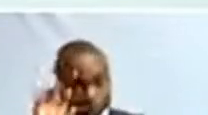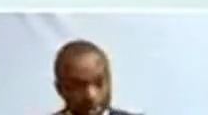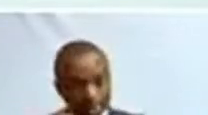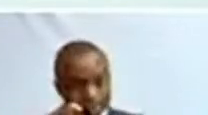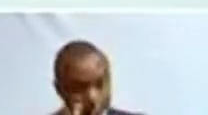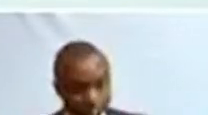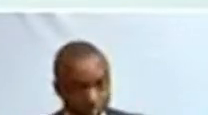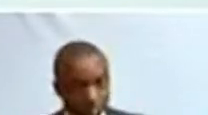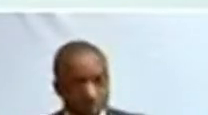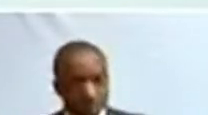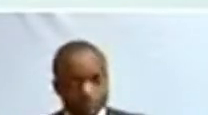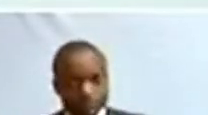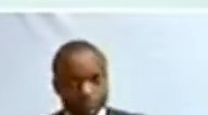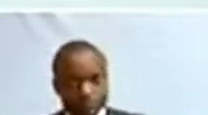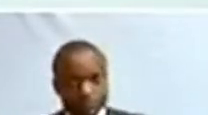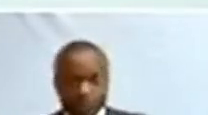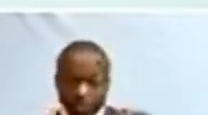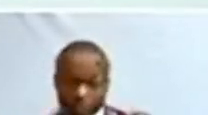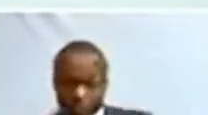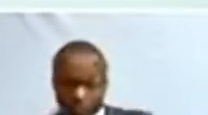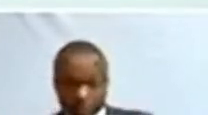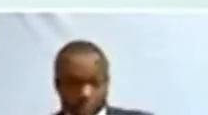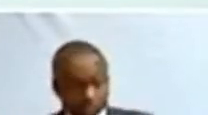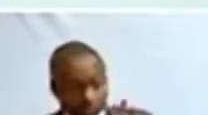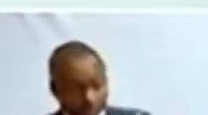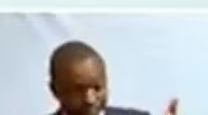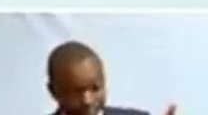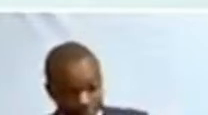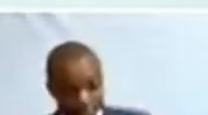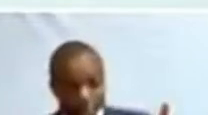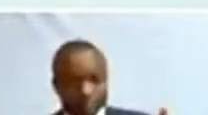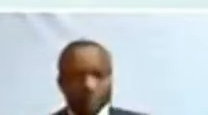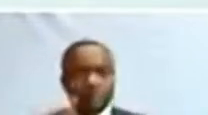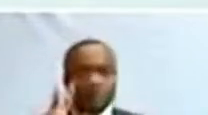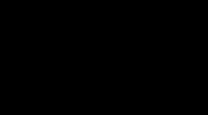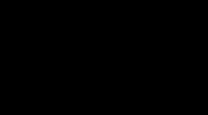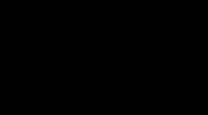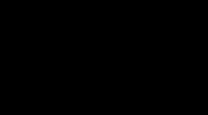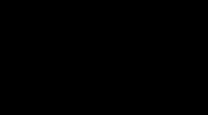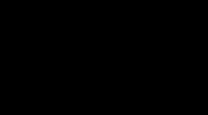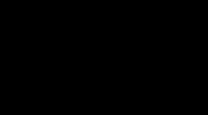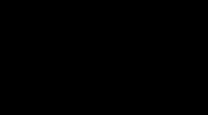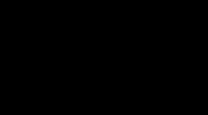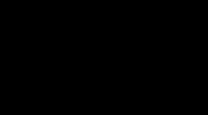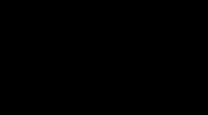If you leave out the memo for 35,000, let's keep.